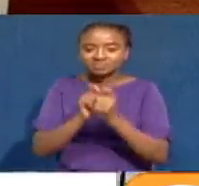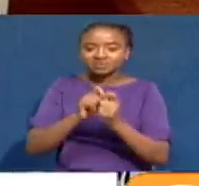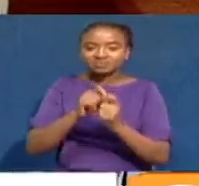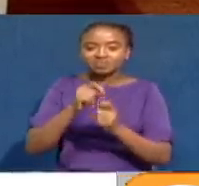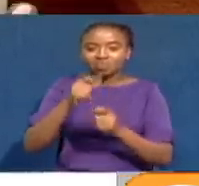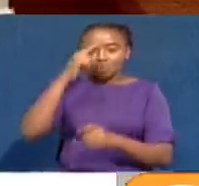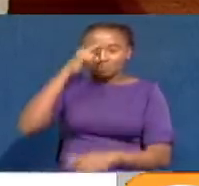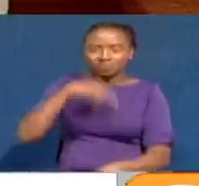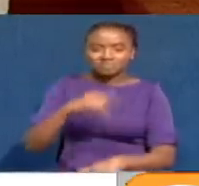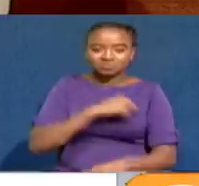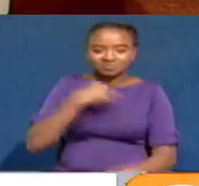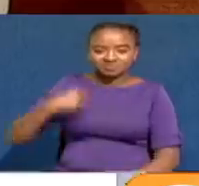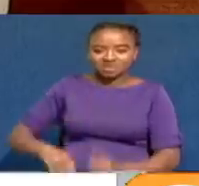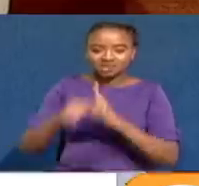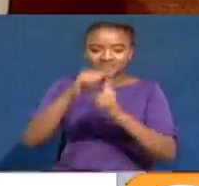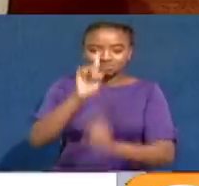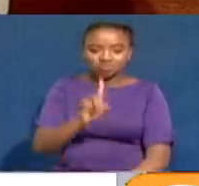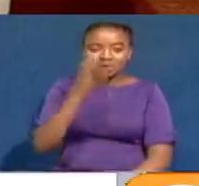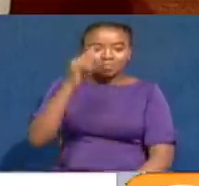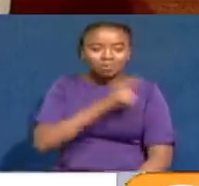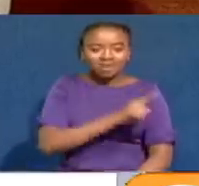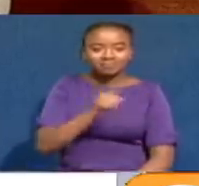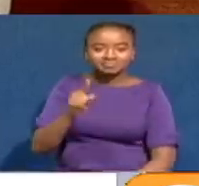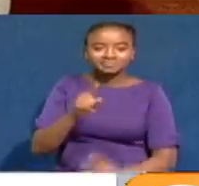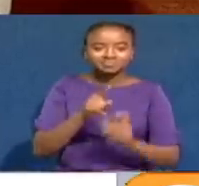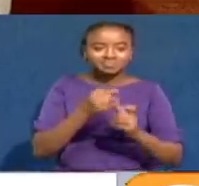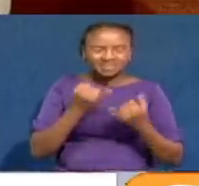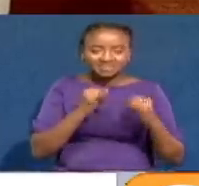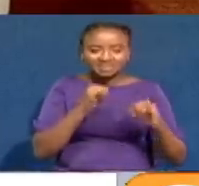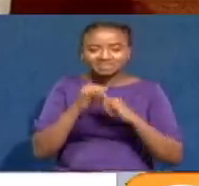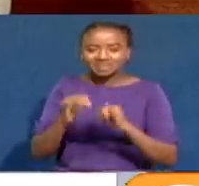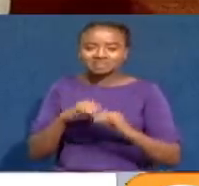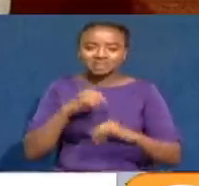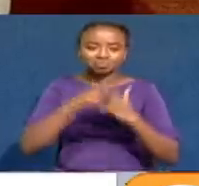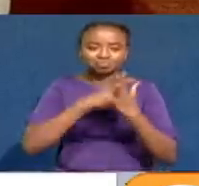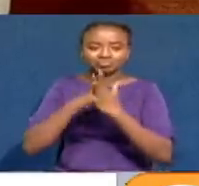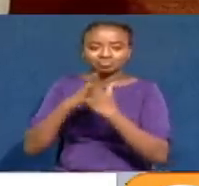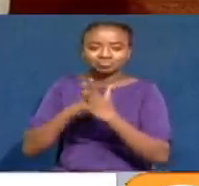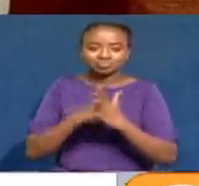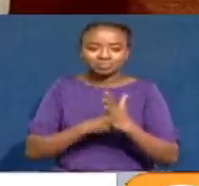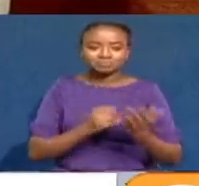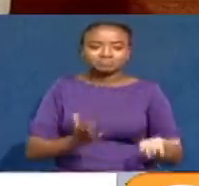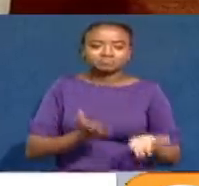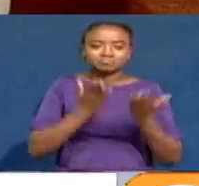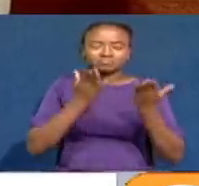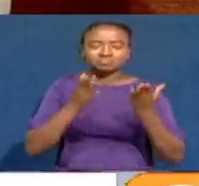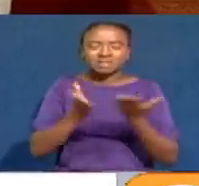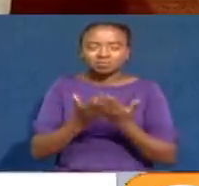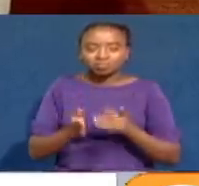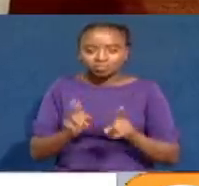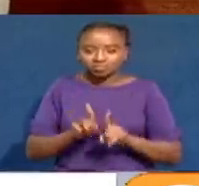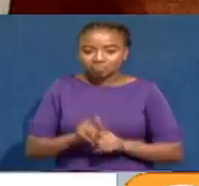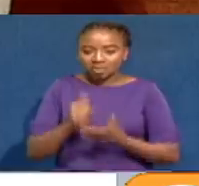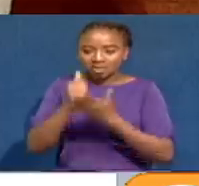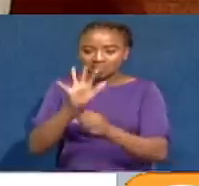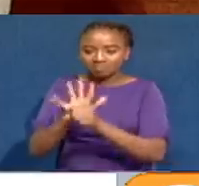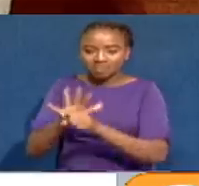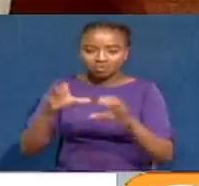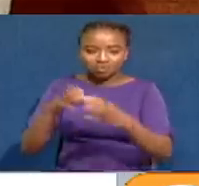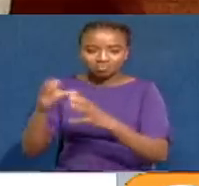Plus One. Because of their proximity to China, they are trying to sell themselves as an alternative to many other corporations that actually